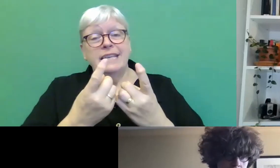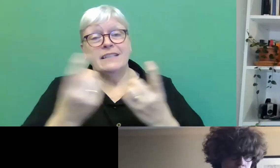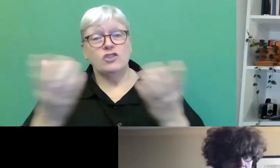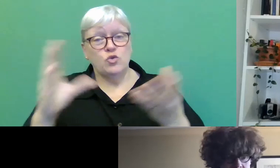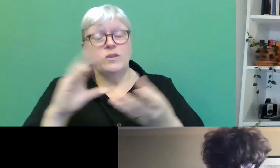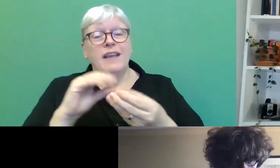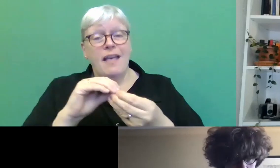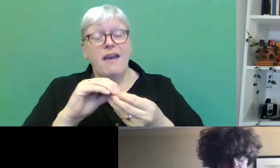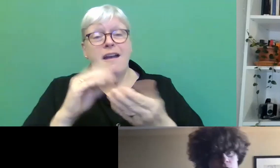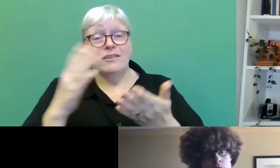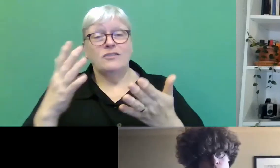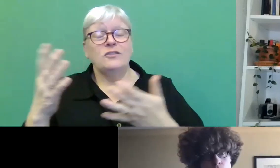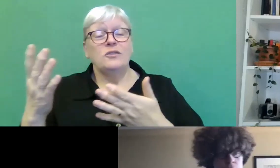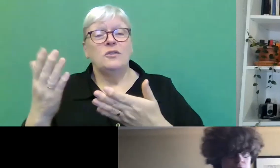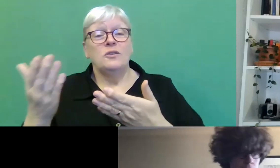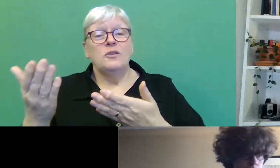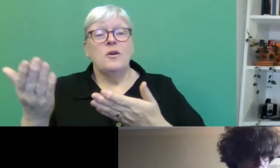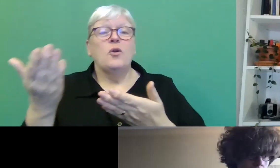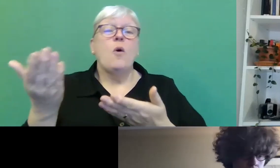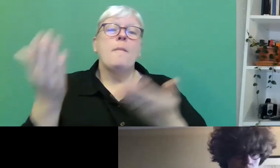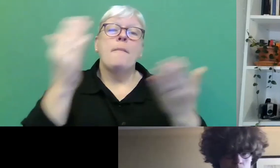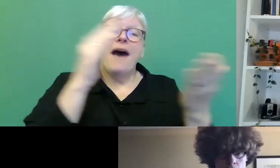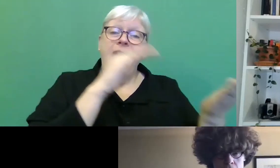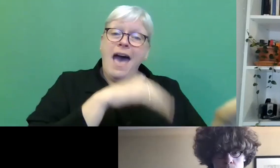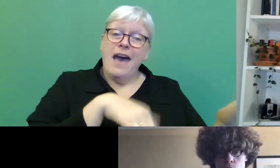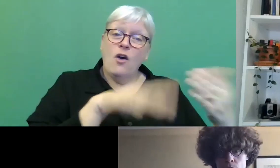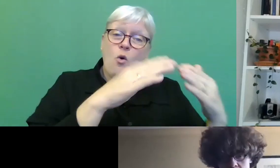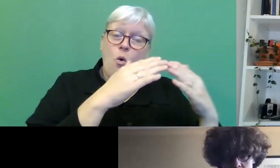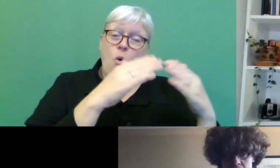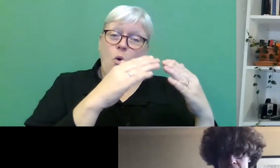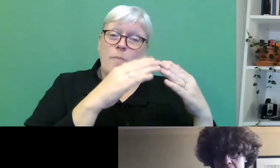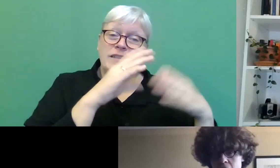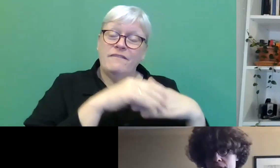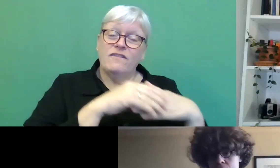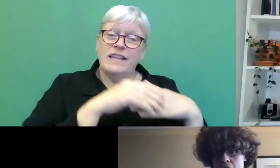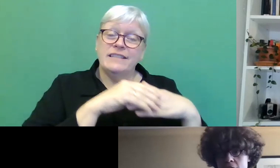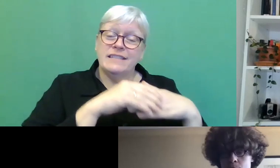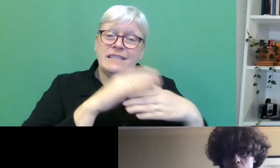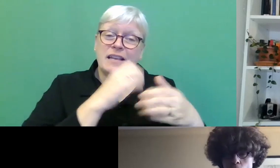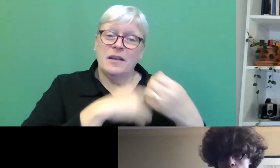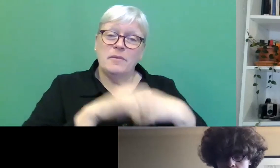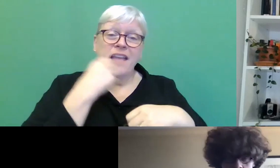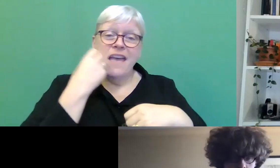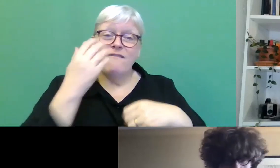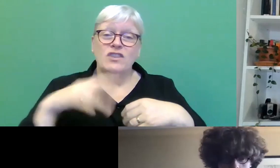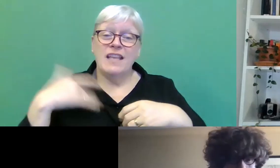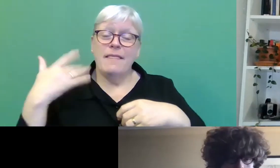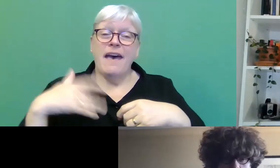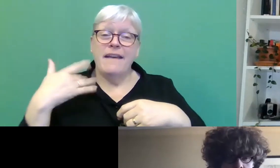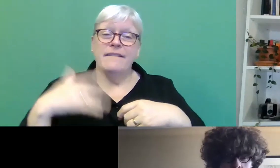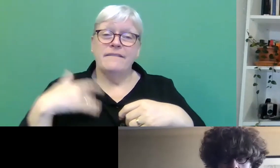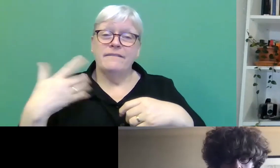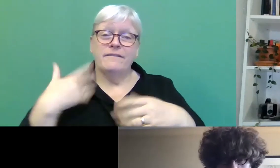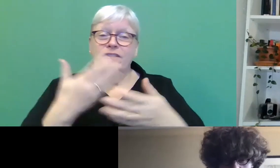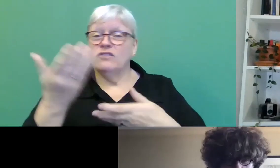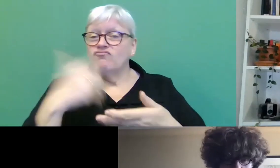fresh narrative back into your friendship groups, into the sort of more quotidian day-to-day lives that you have back home, but you